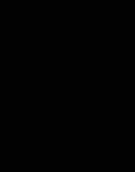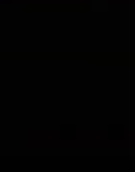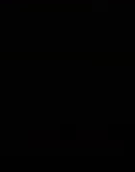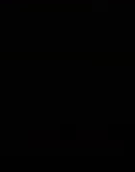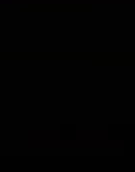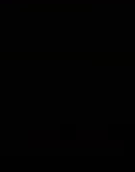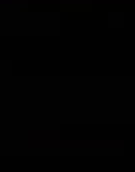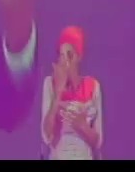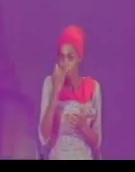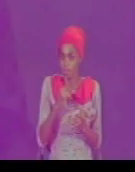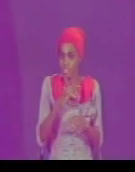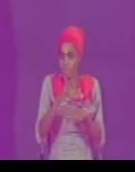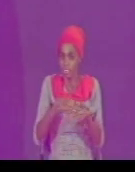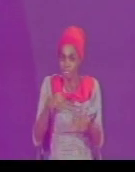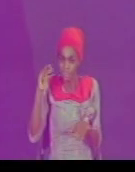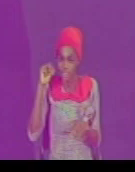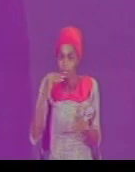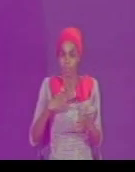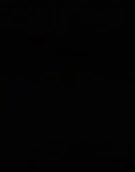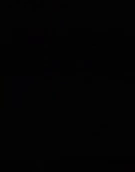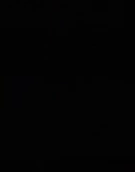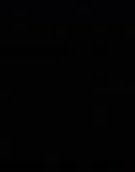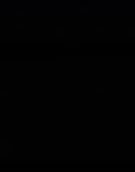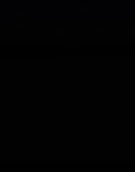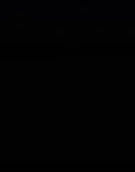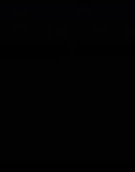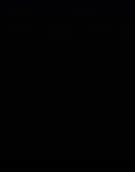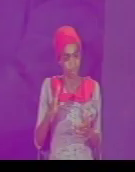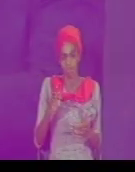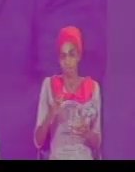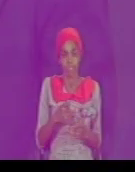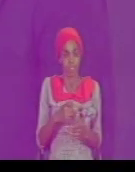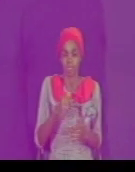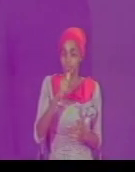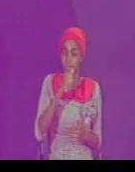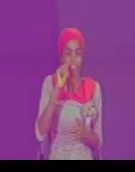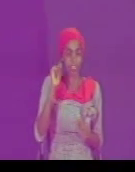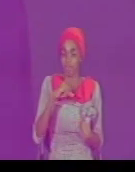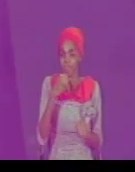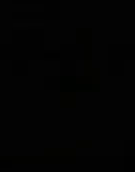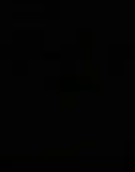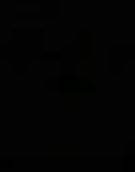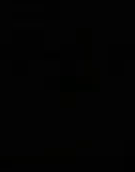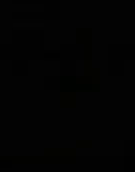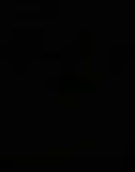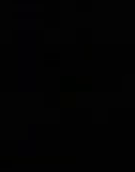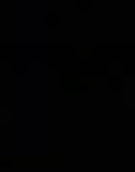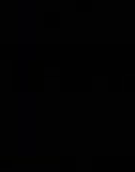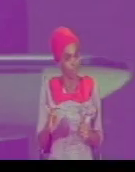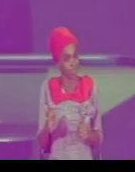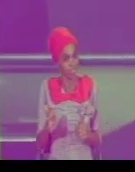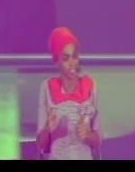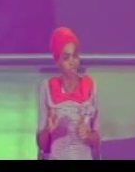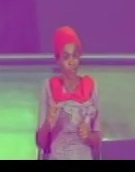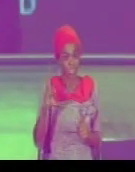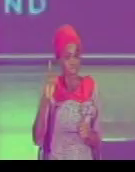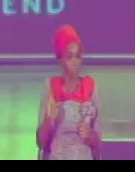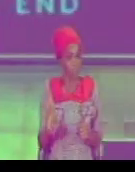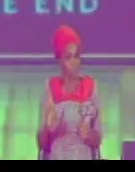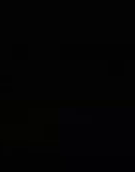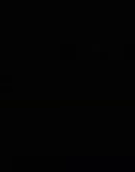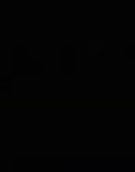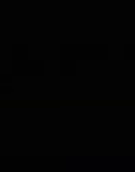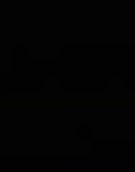God. A drunkard cannot say, my God. An unsaved person cannot say, my God, in a